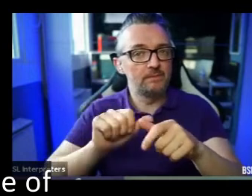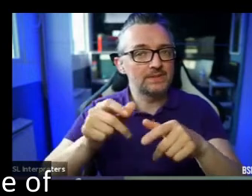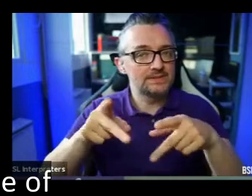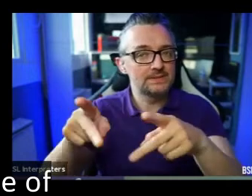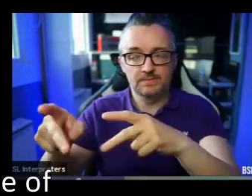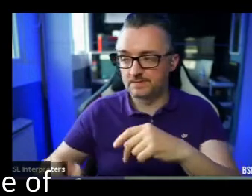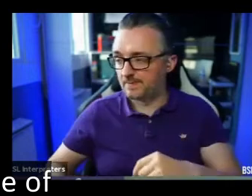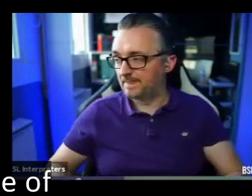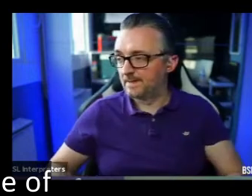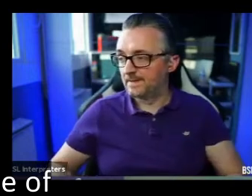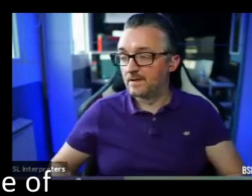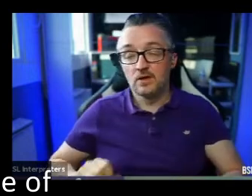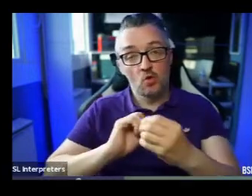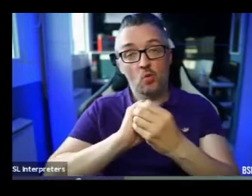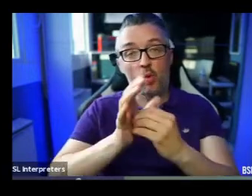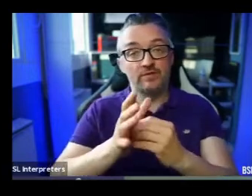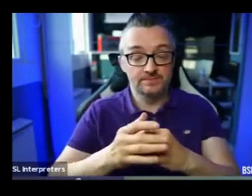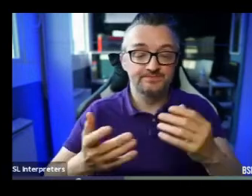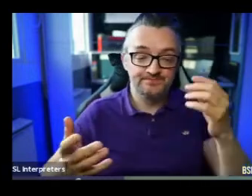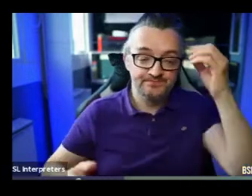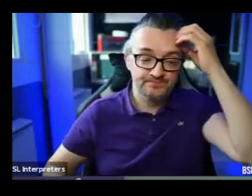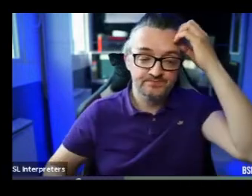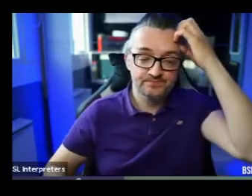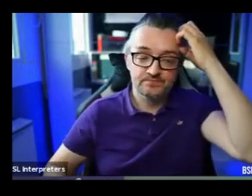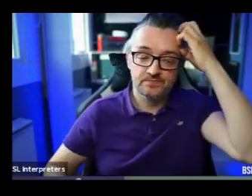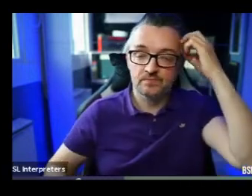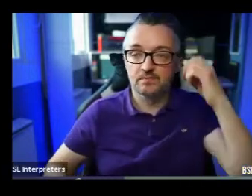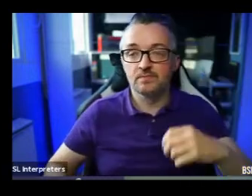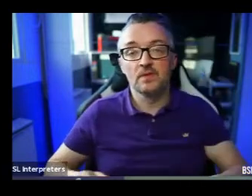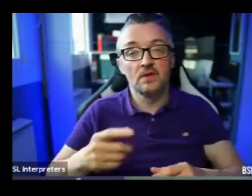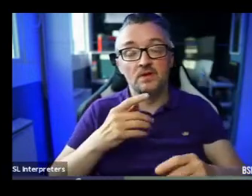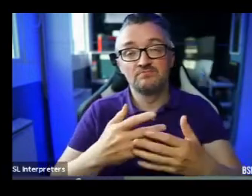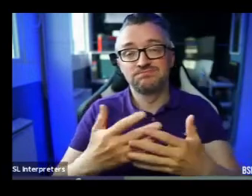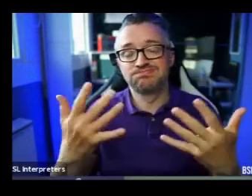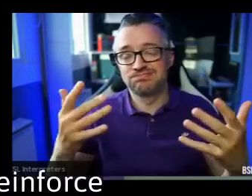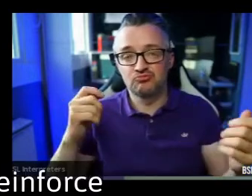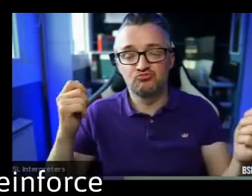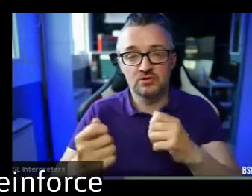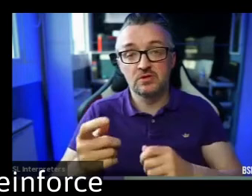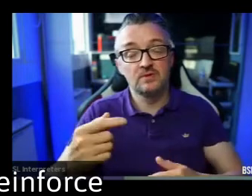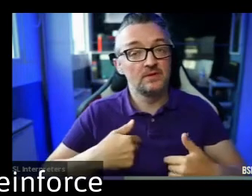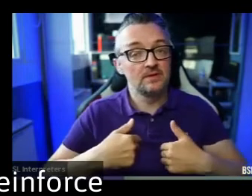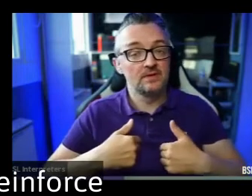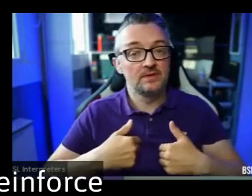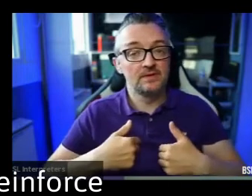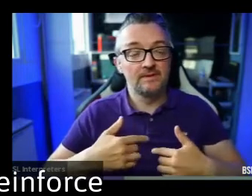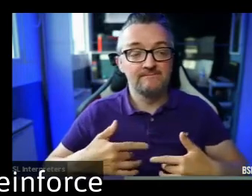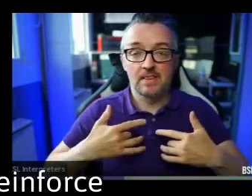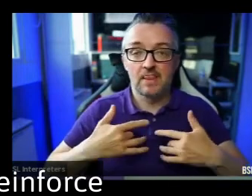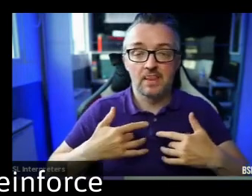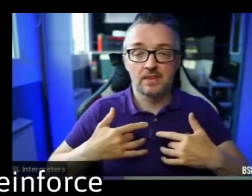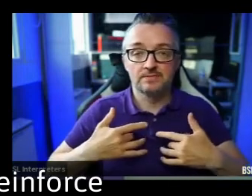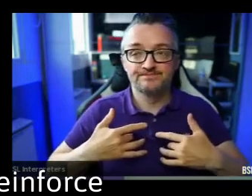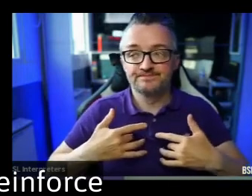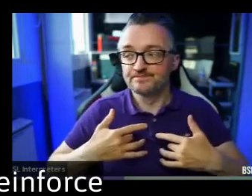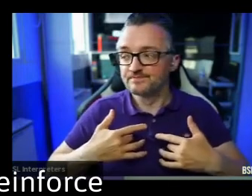better system. So COVID has, I think, changed a lot for us all. And for me, what it's done is